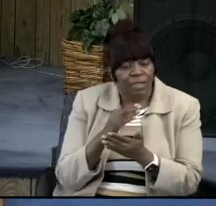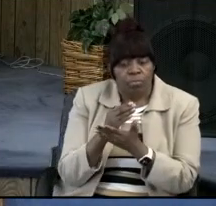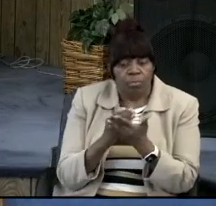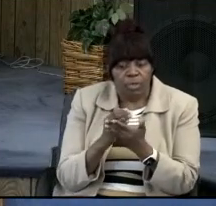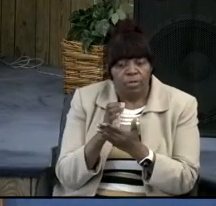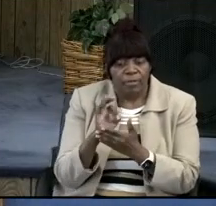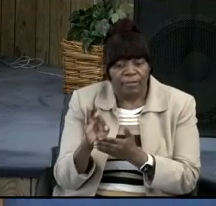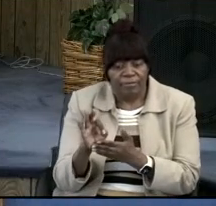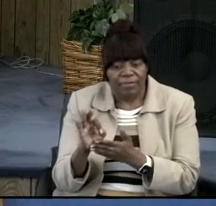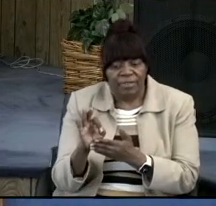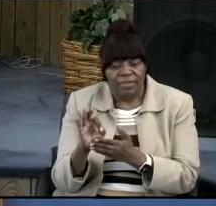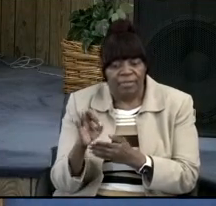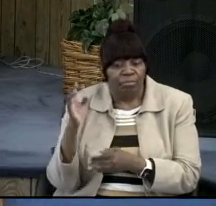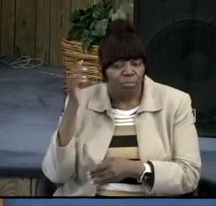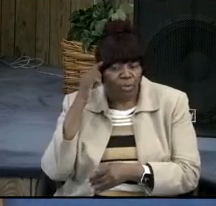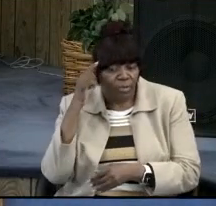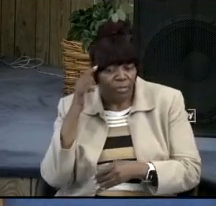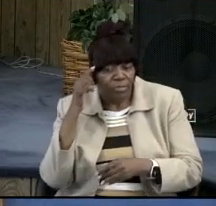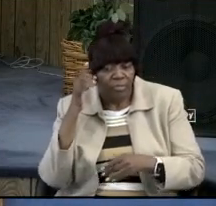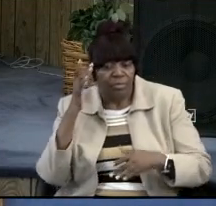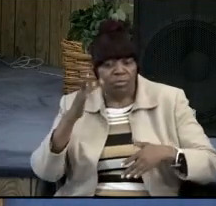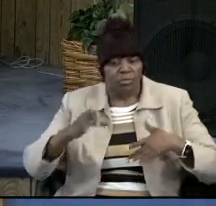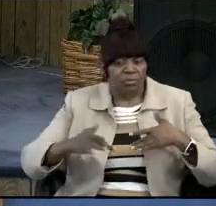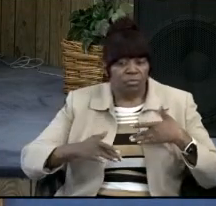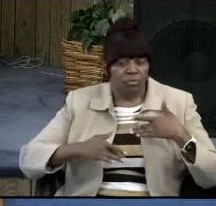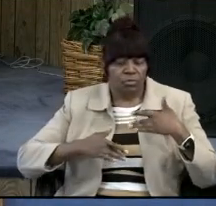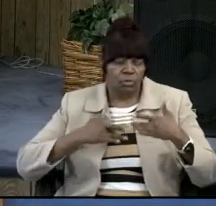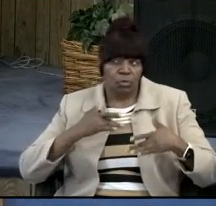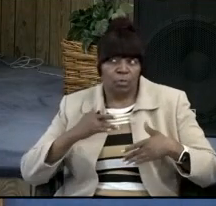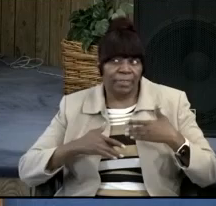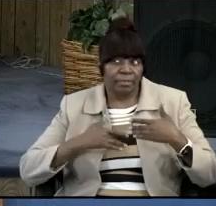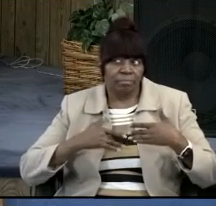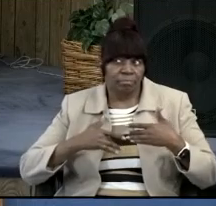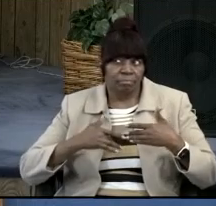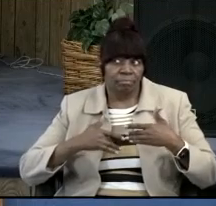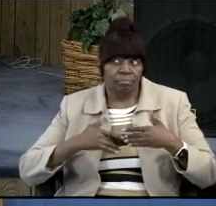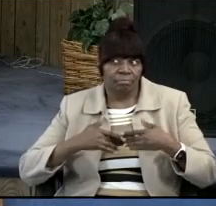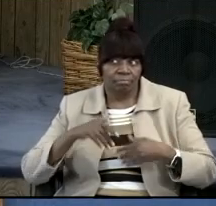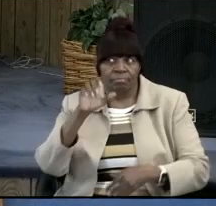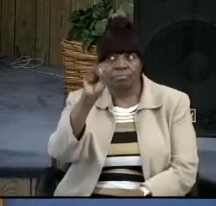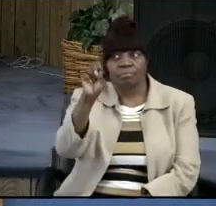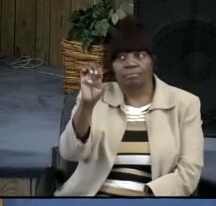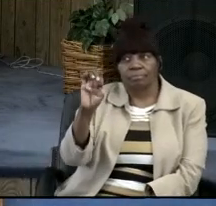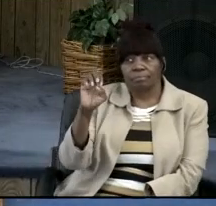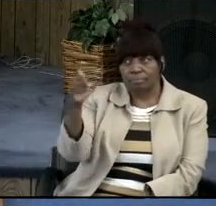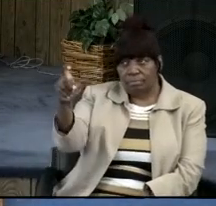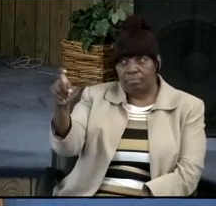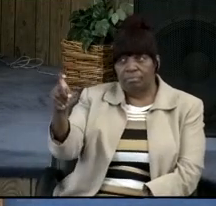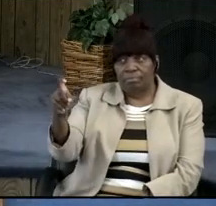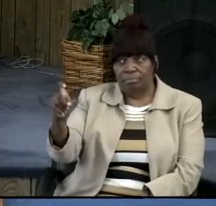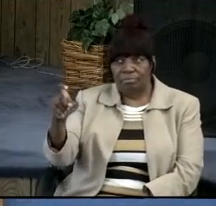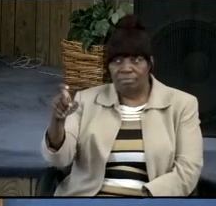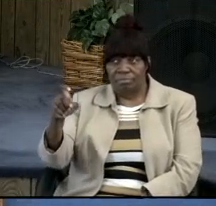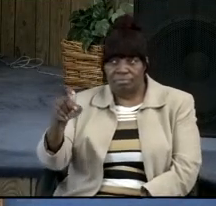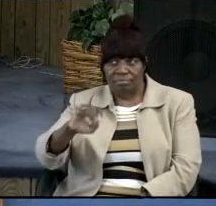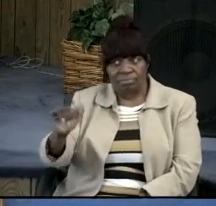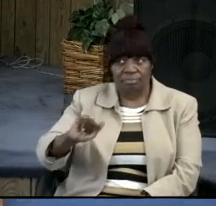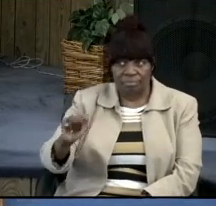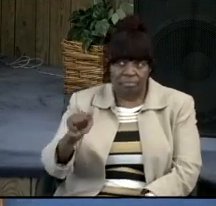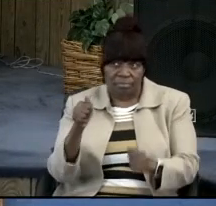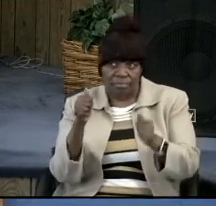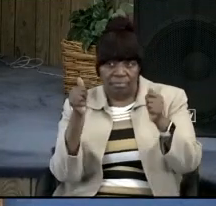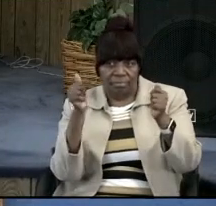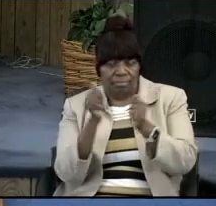brain that gets excited doing intimacy. Can I say it that way? It's the same region that's touched